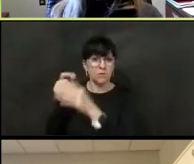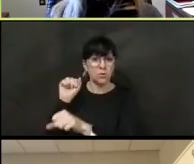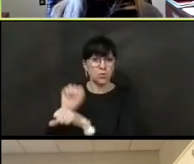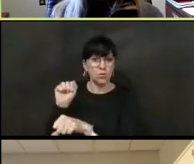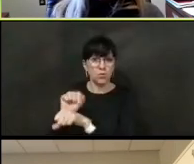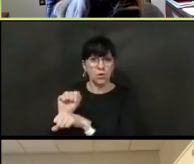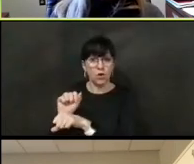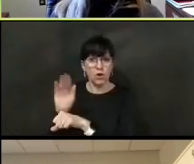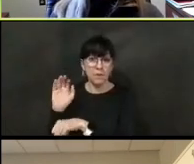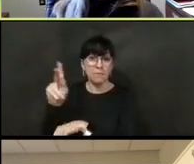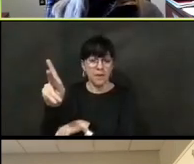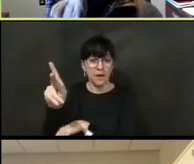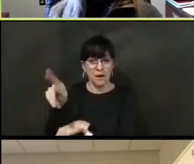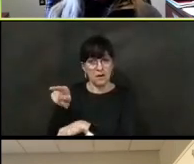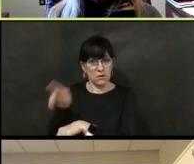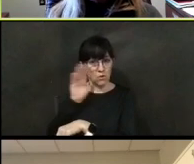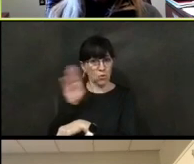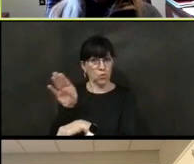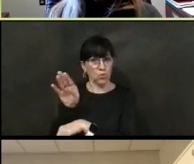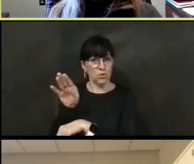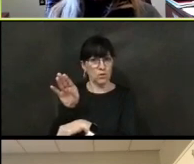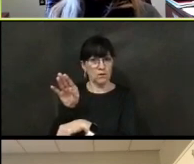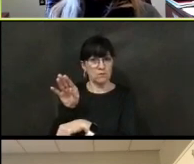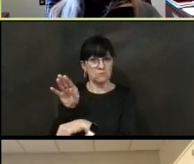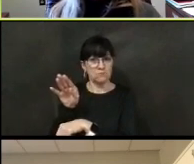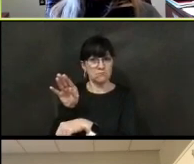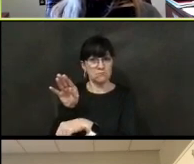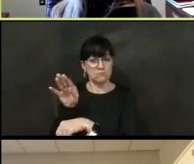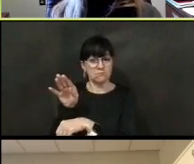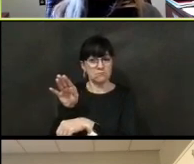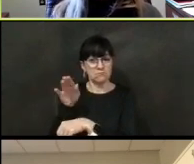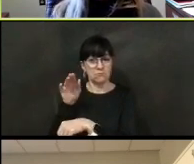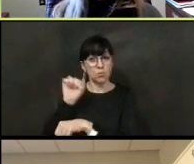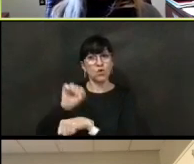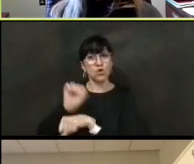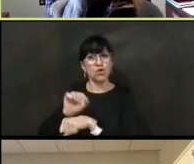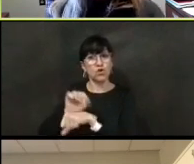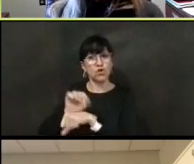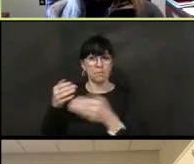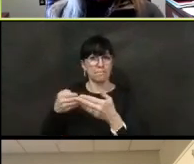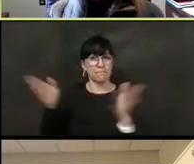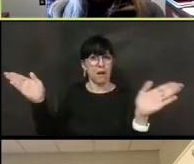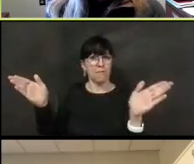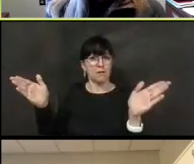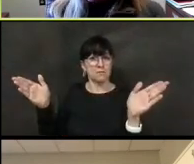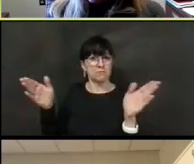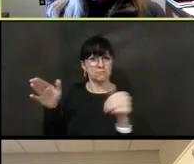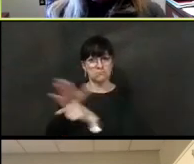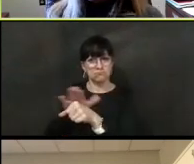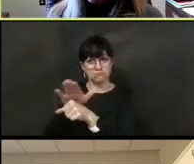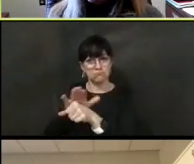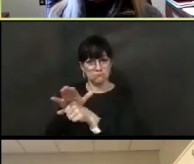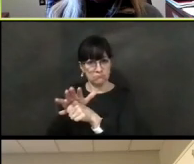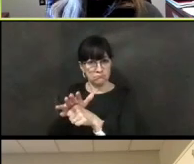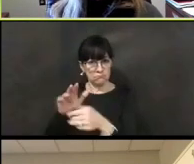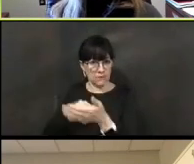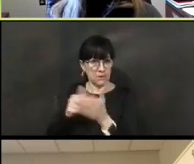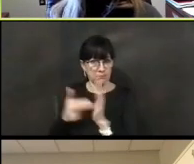individuals in the public to know if they are at risk, or if they perhaps have